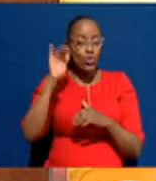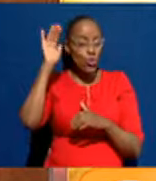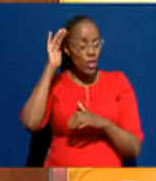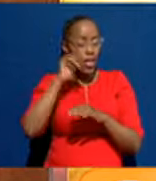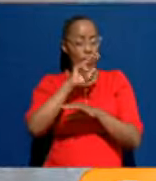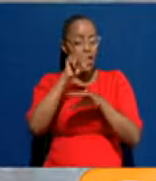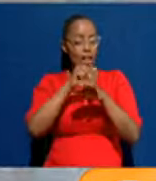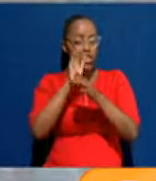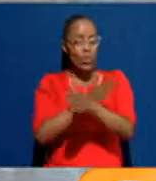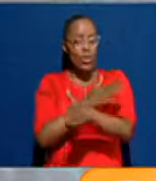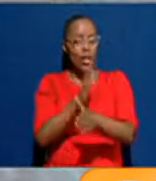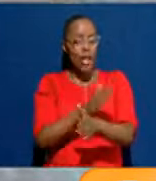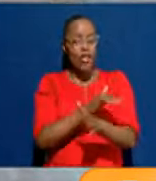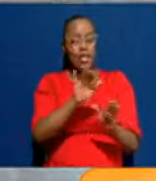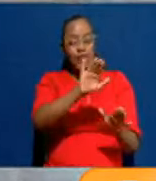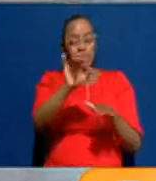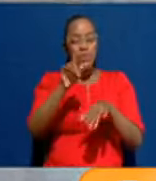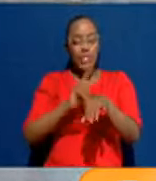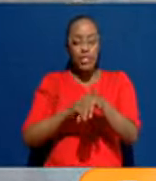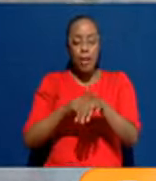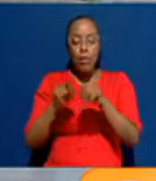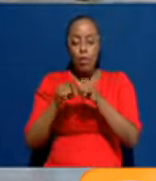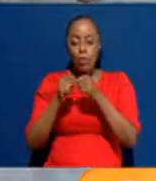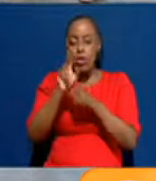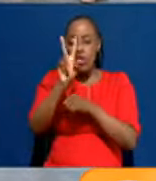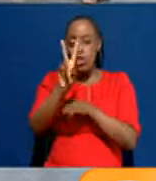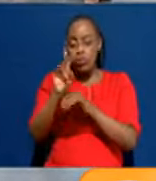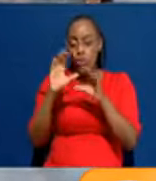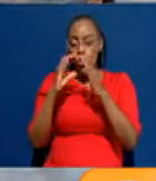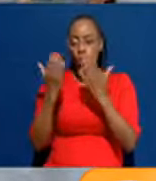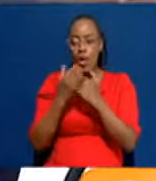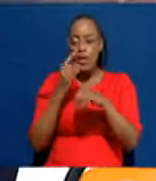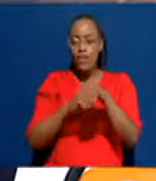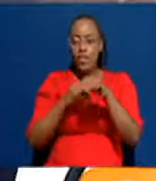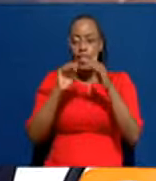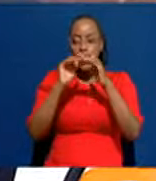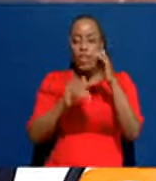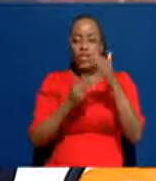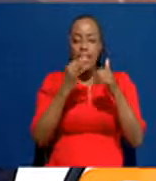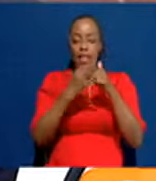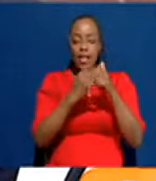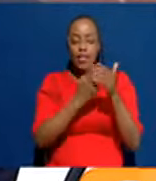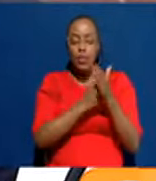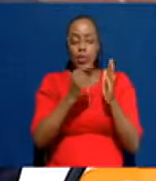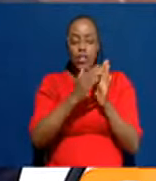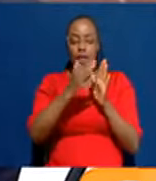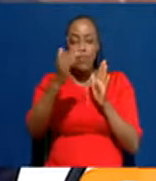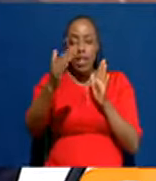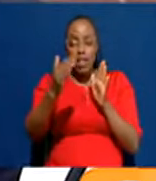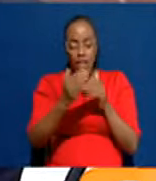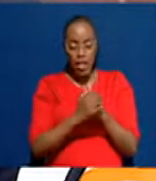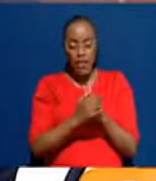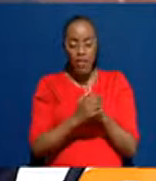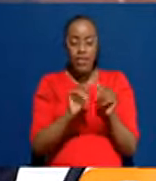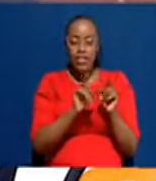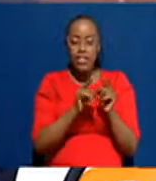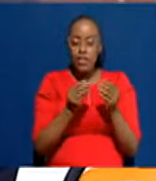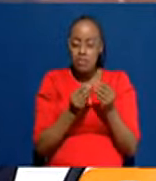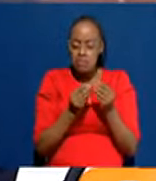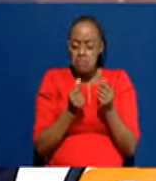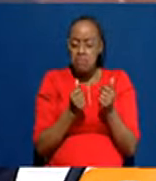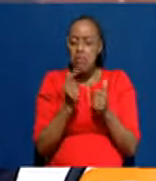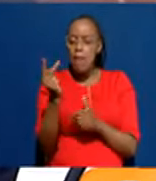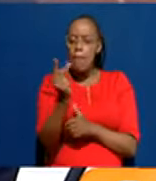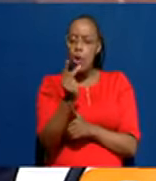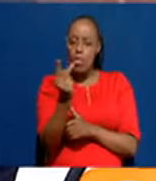You know, when you broke those two world records in, what, less than 8 weeks, yeah? Yeah, less than a week. Yeah, you smashed them